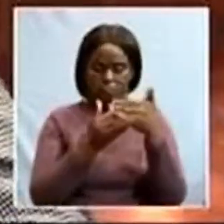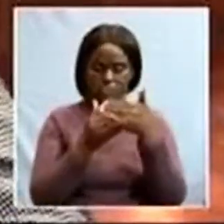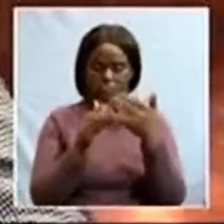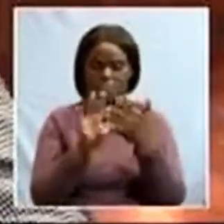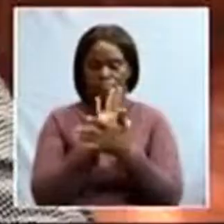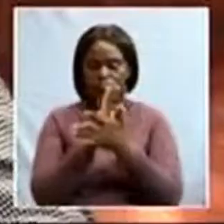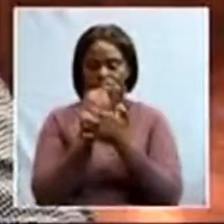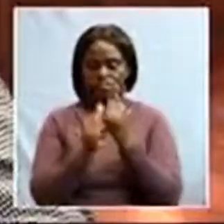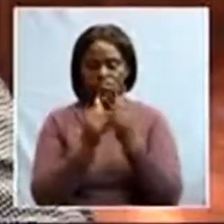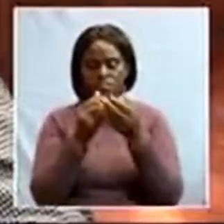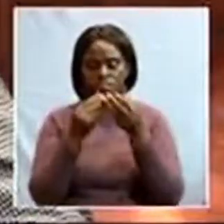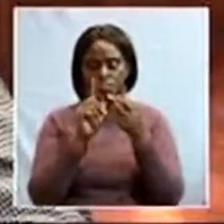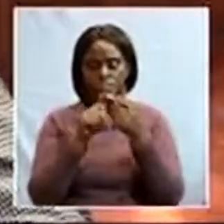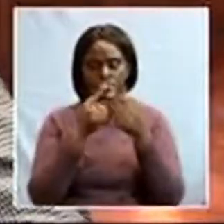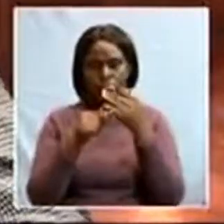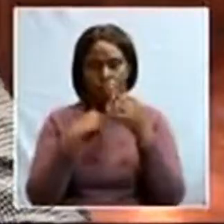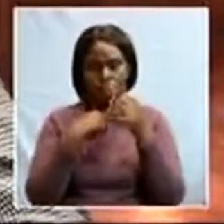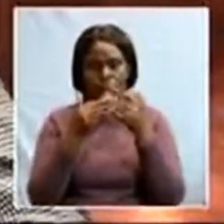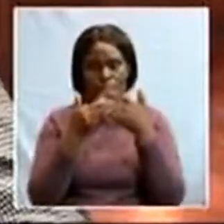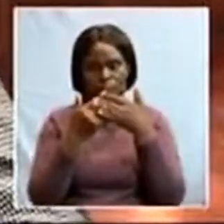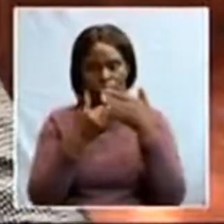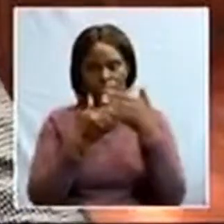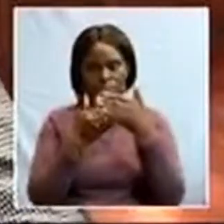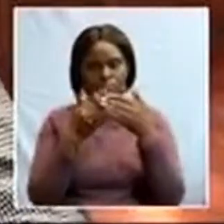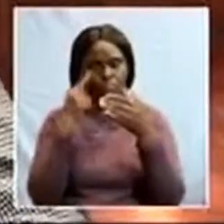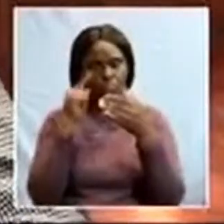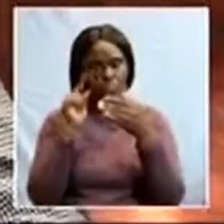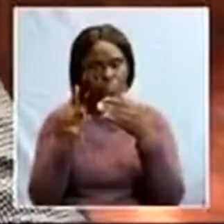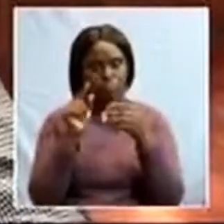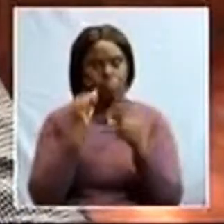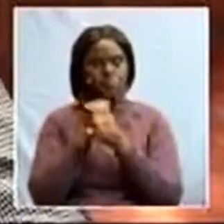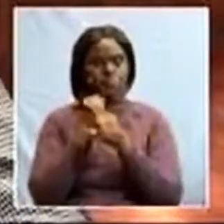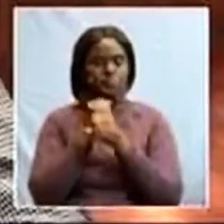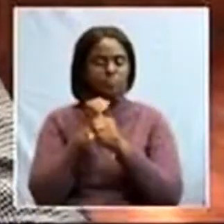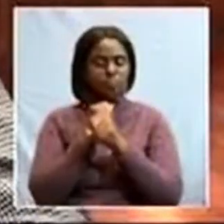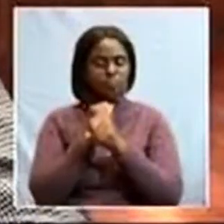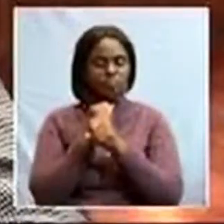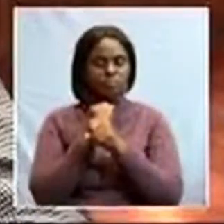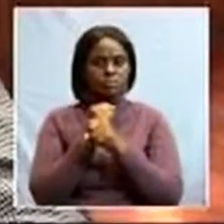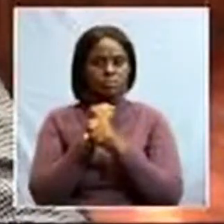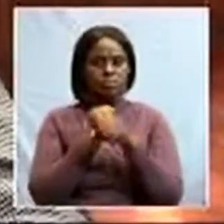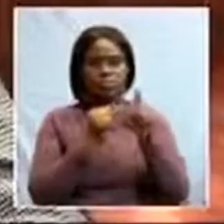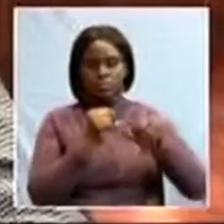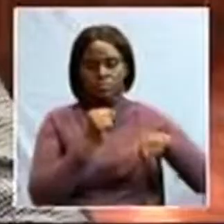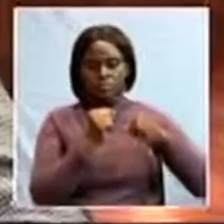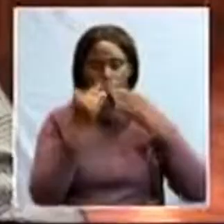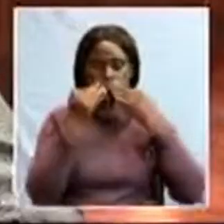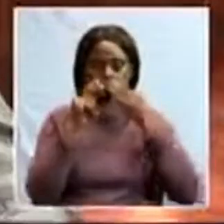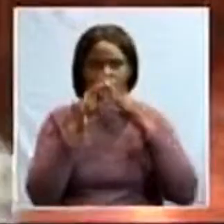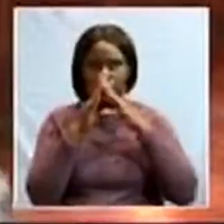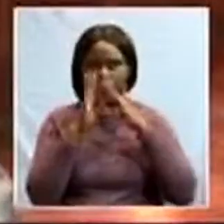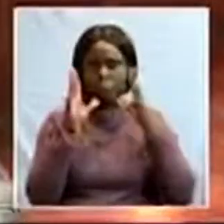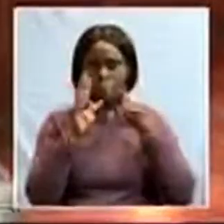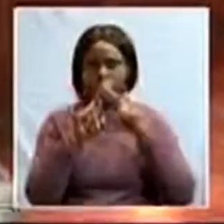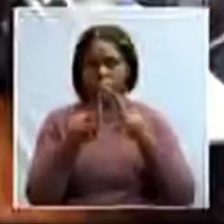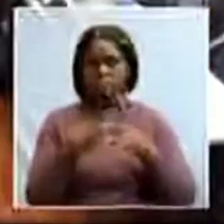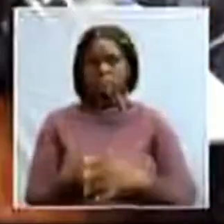was given. Otherwise there was an extension that was given for the works that were delayed. Thank you, Chair.